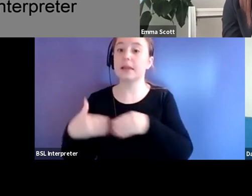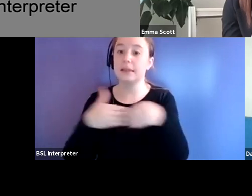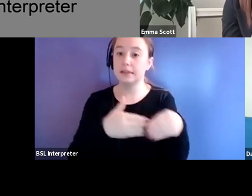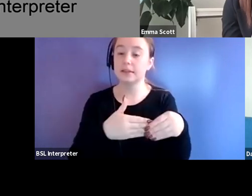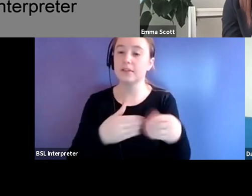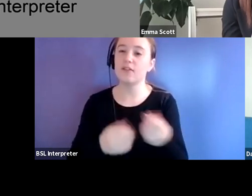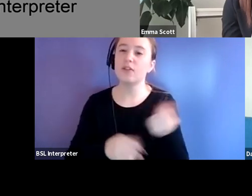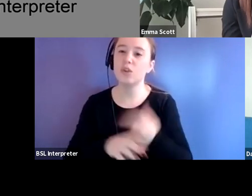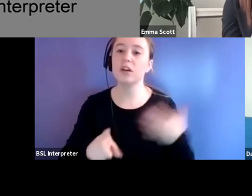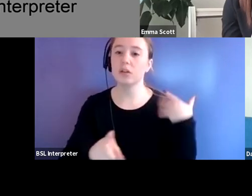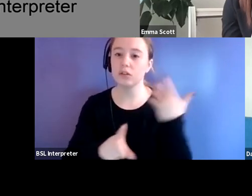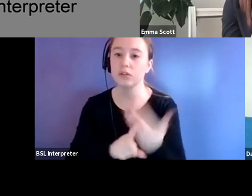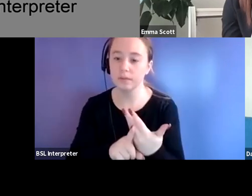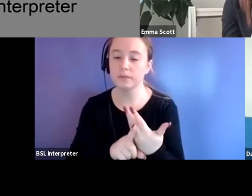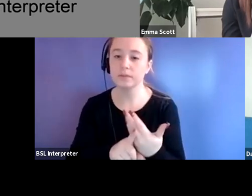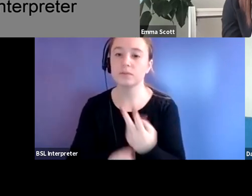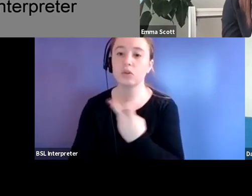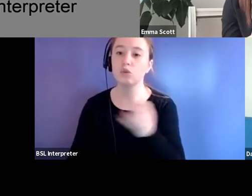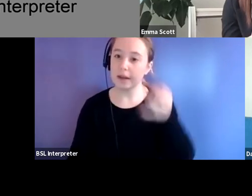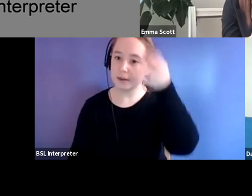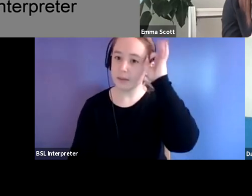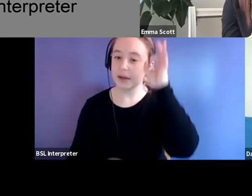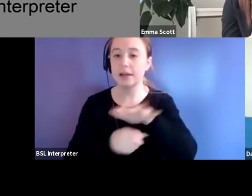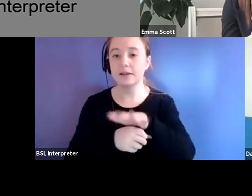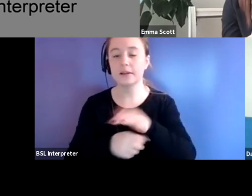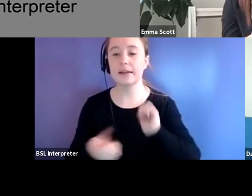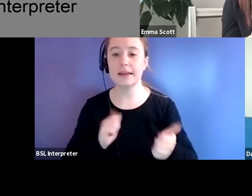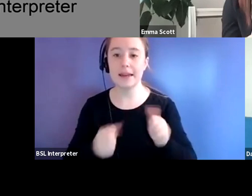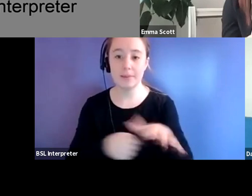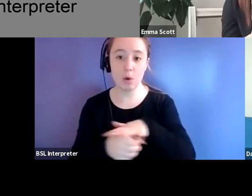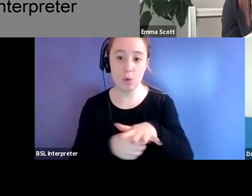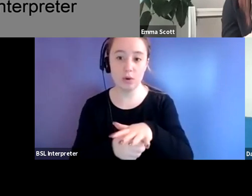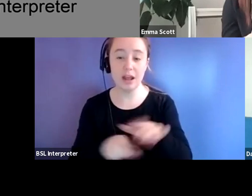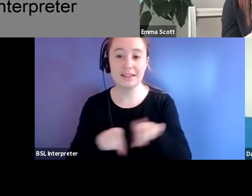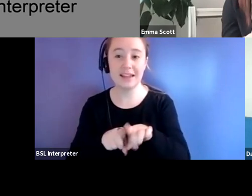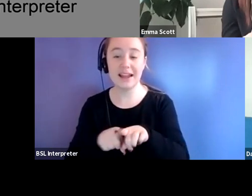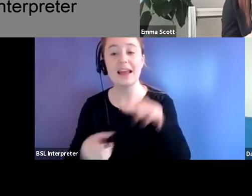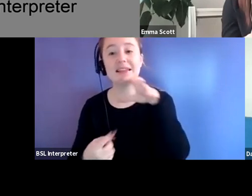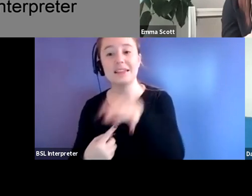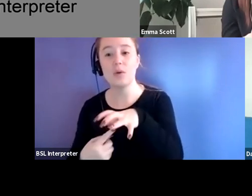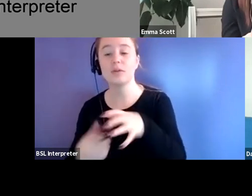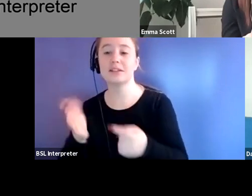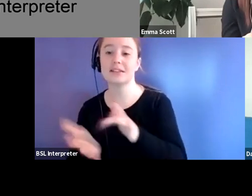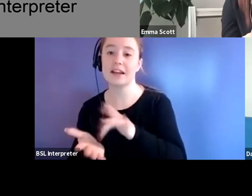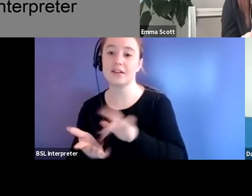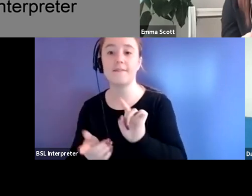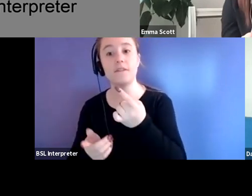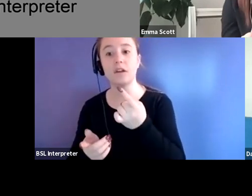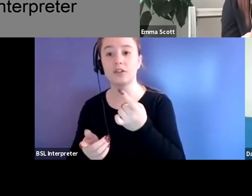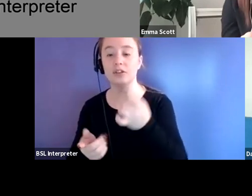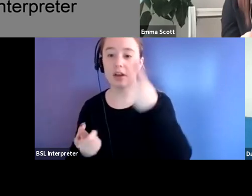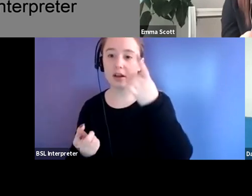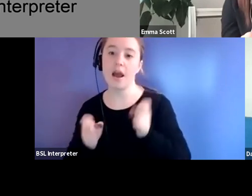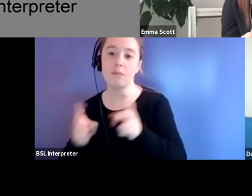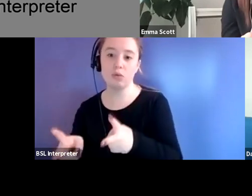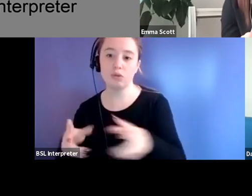years. The idea of the 20-minute neighbourhood aligns well with our town centre first approach in Scotland, where